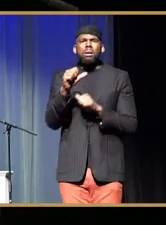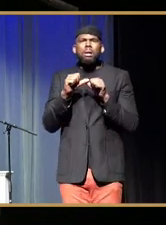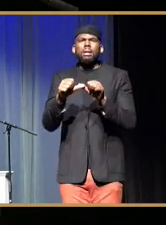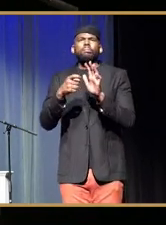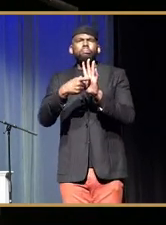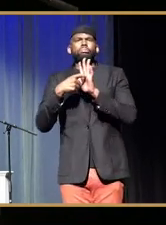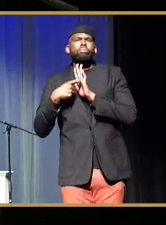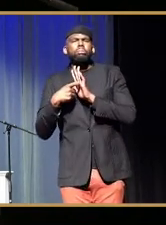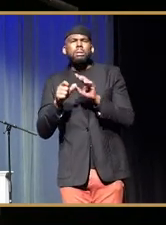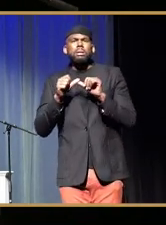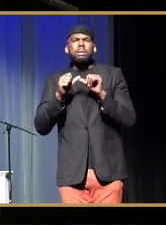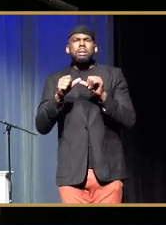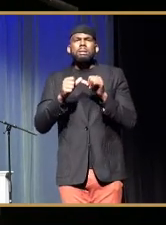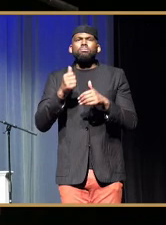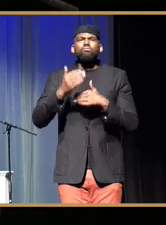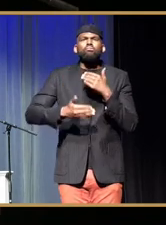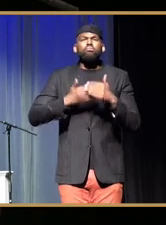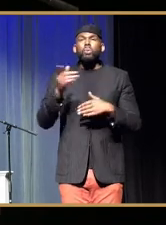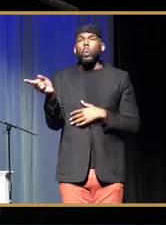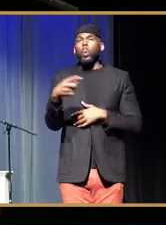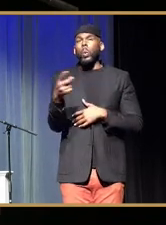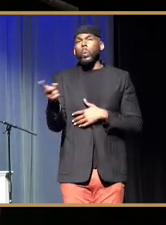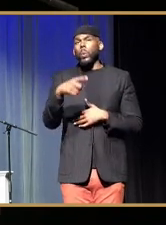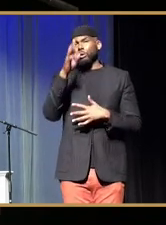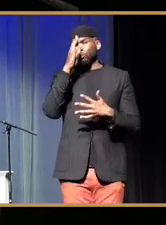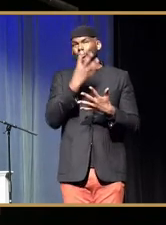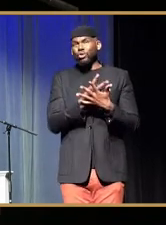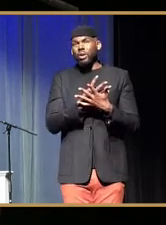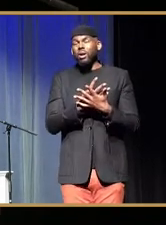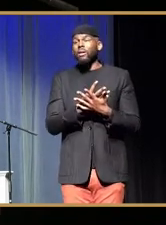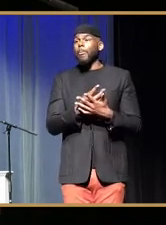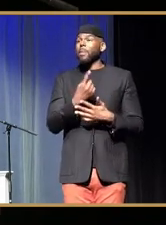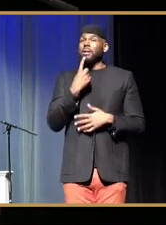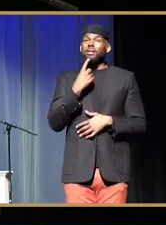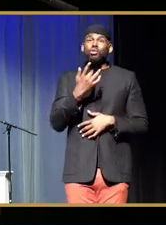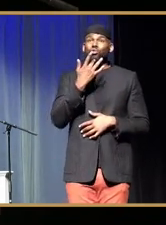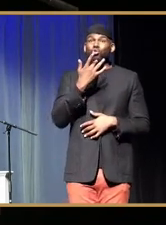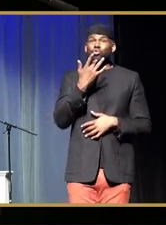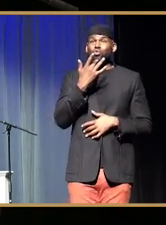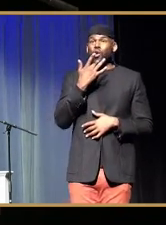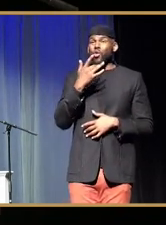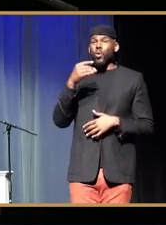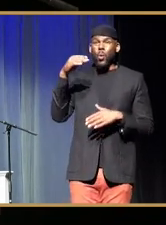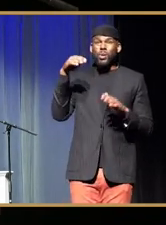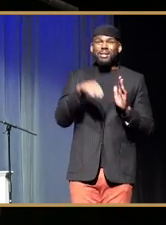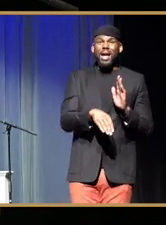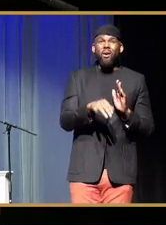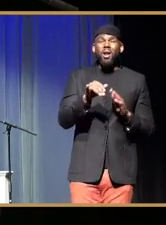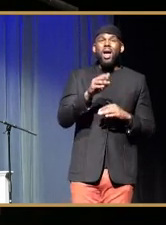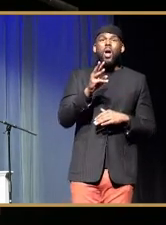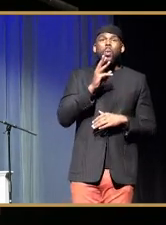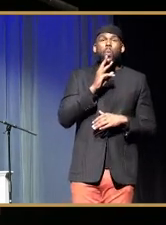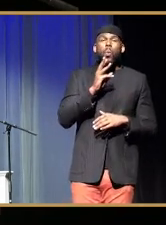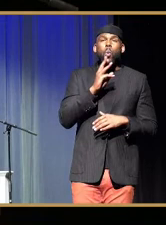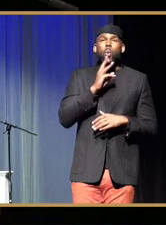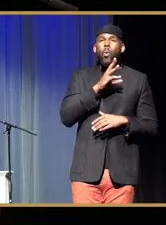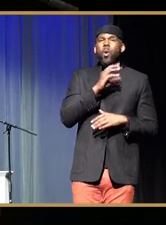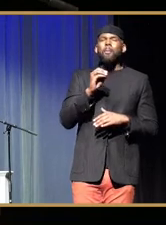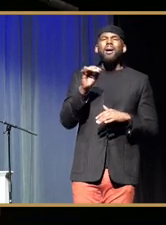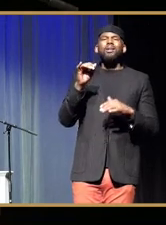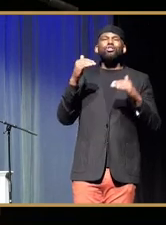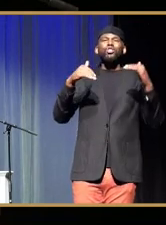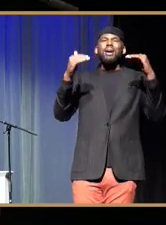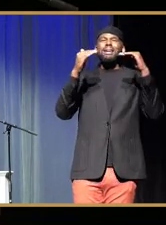insisting, and to keep going to jail until justice rolled down like waters and righteousness like an